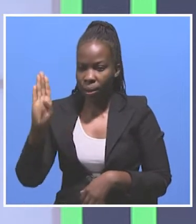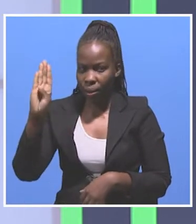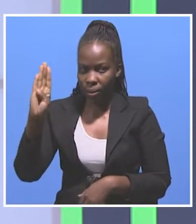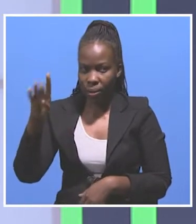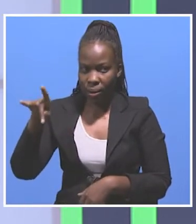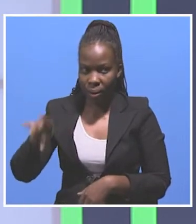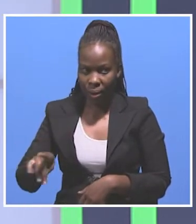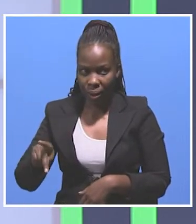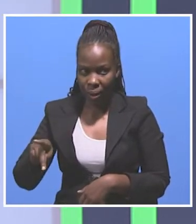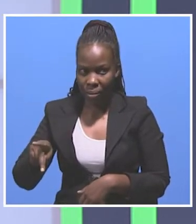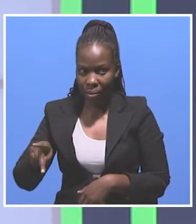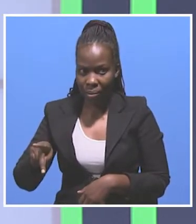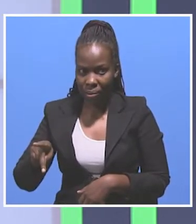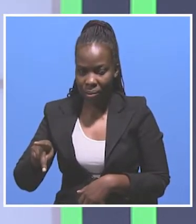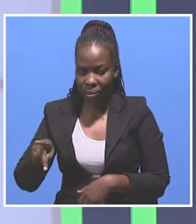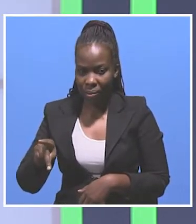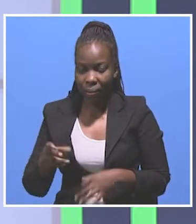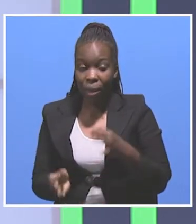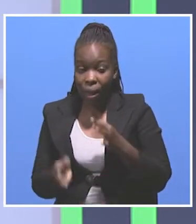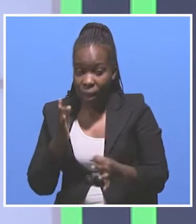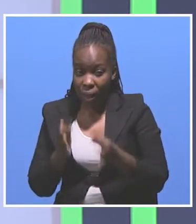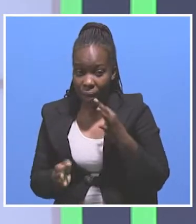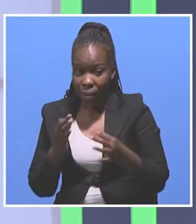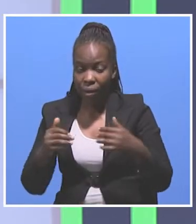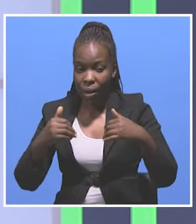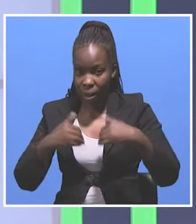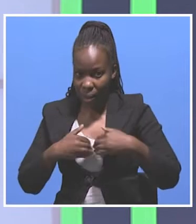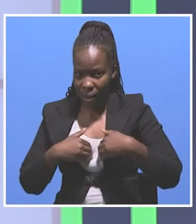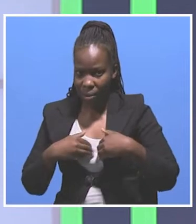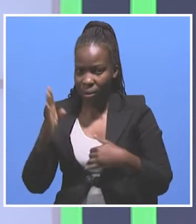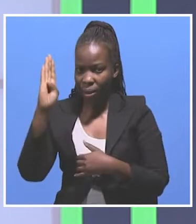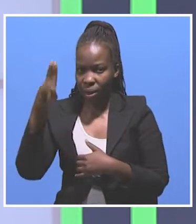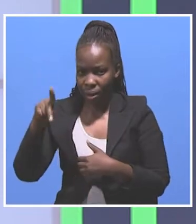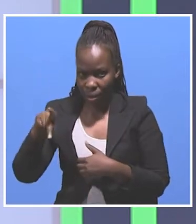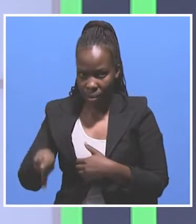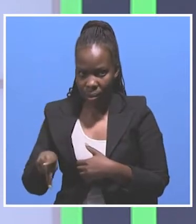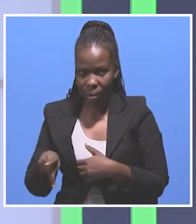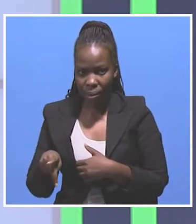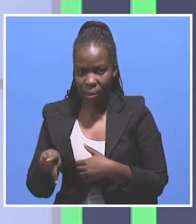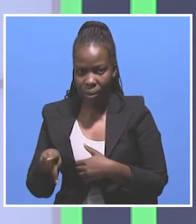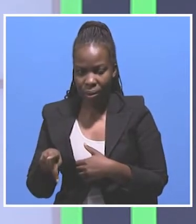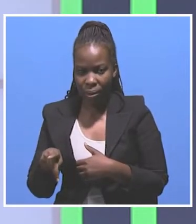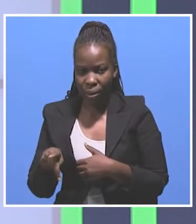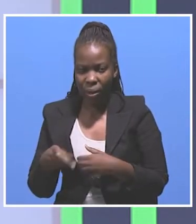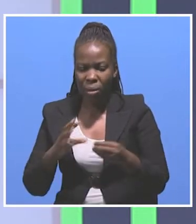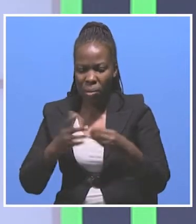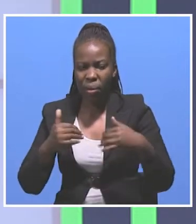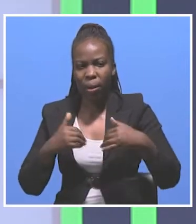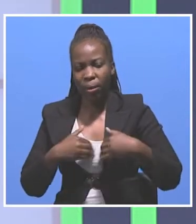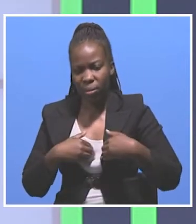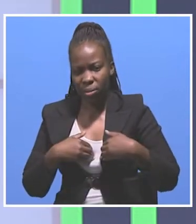with such a history, the background of having a pregnancy, BP rises, she complicates so much, no